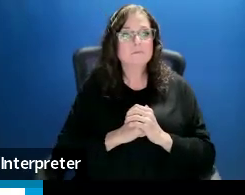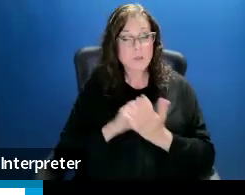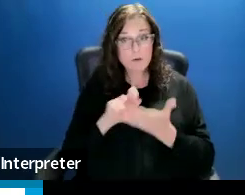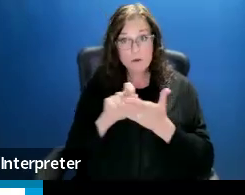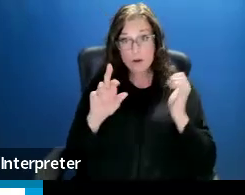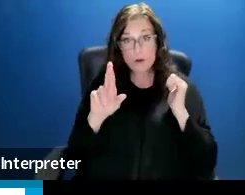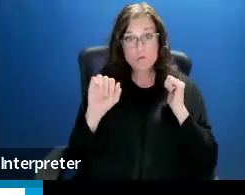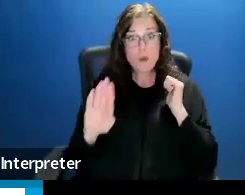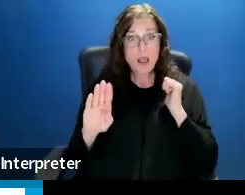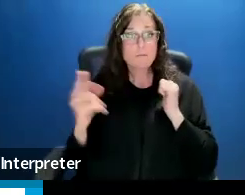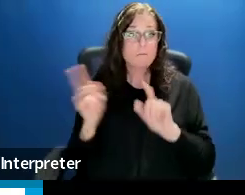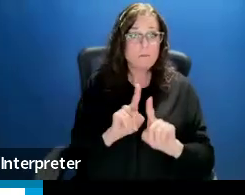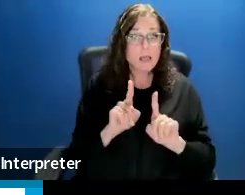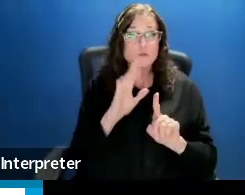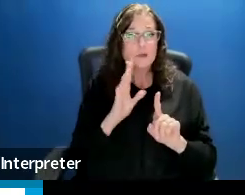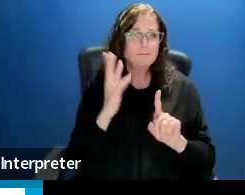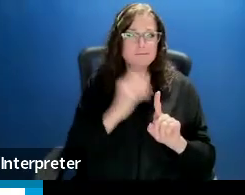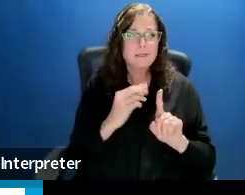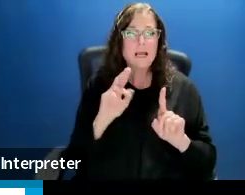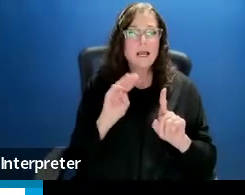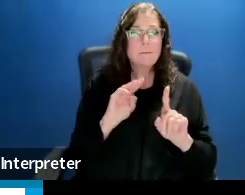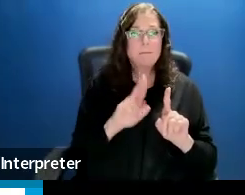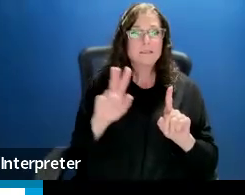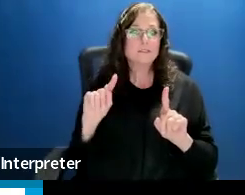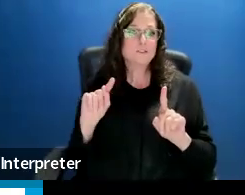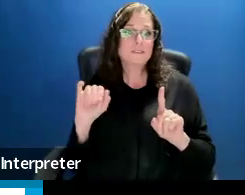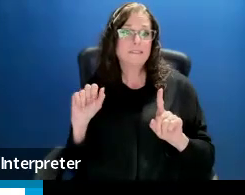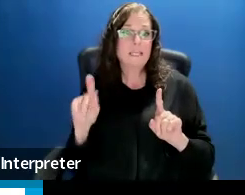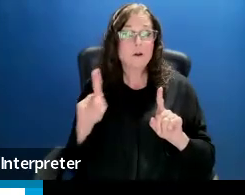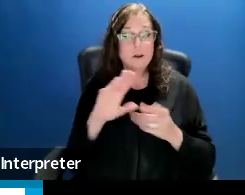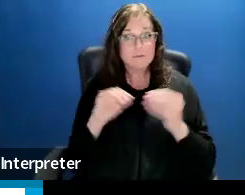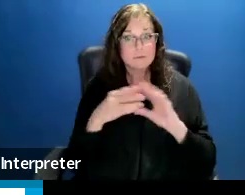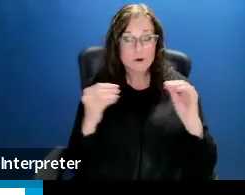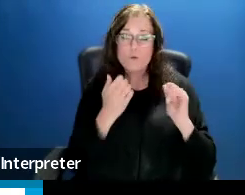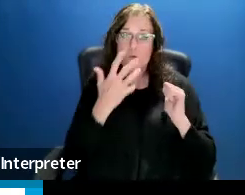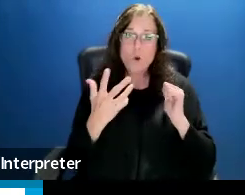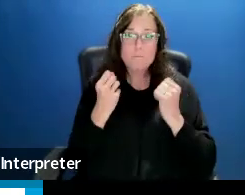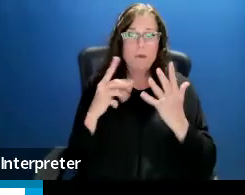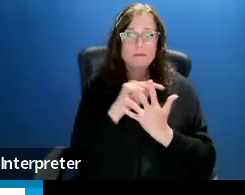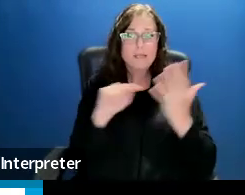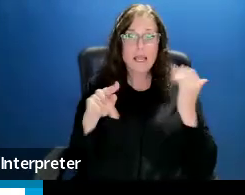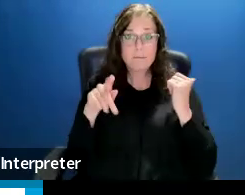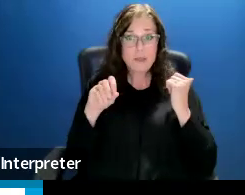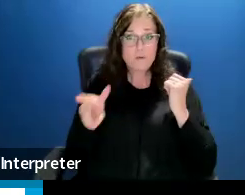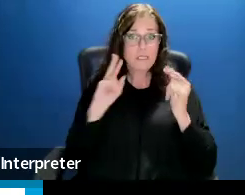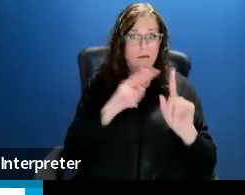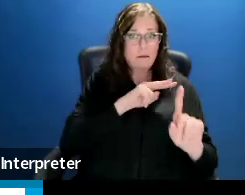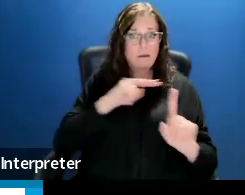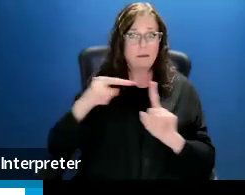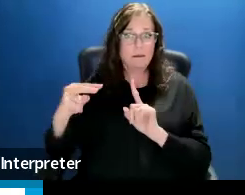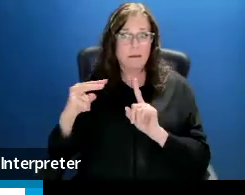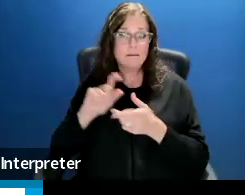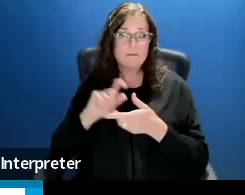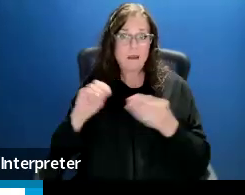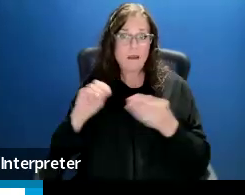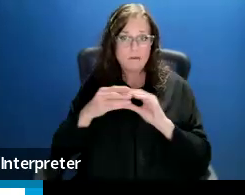Author Rob Bouya returns to his beloved Mr. Terup series in a warm, multi-POV novel about the fifth graders whose